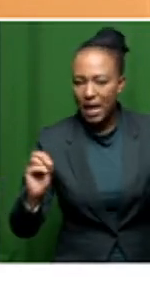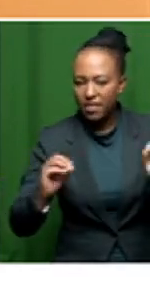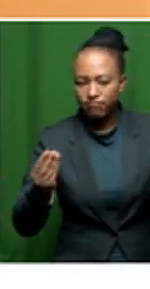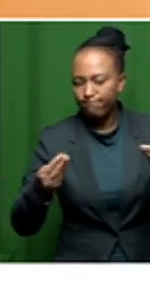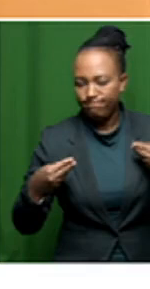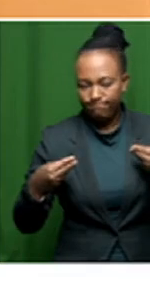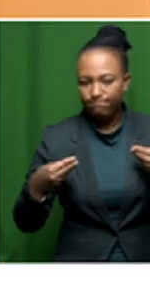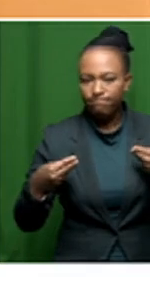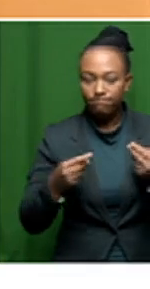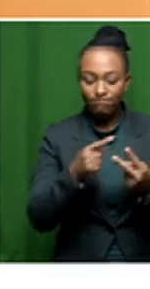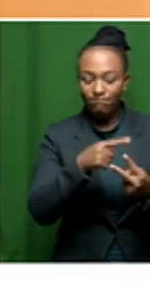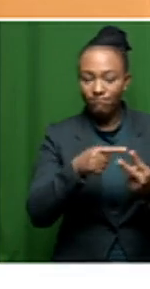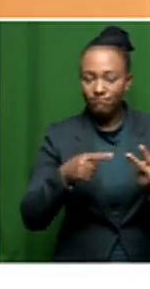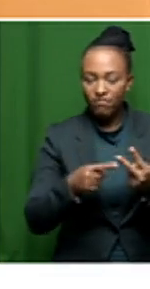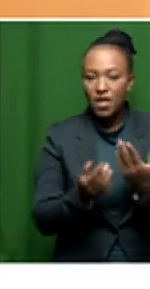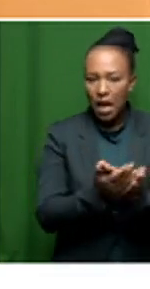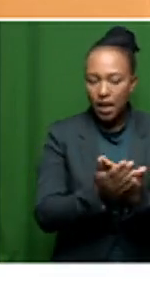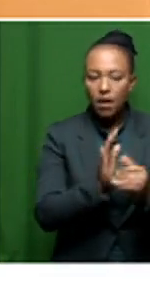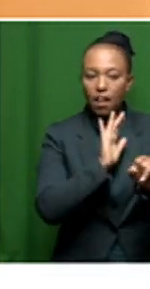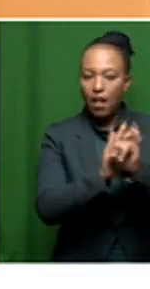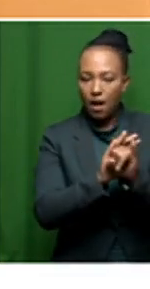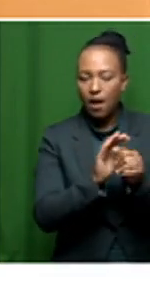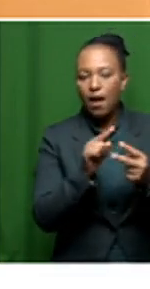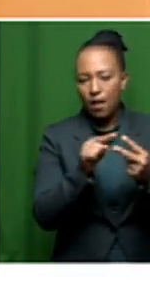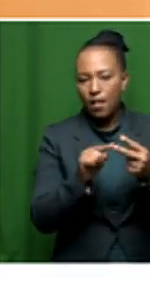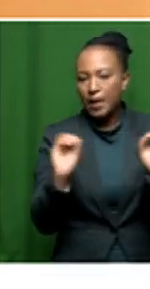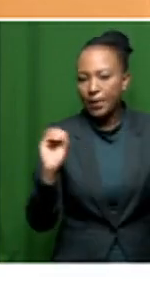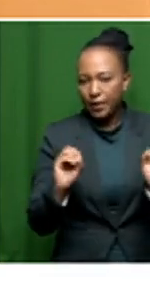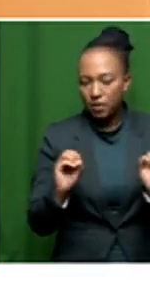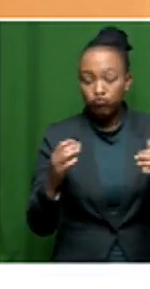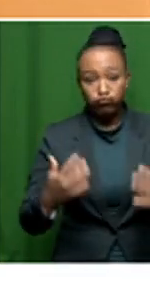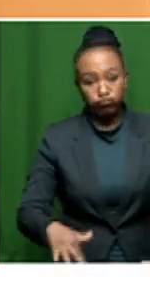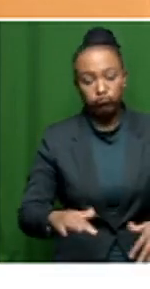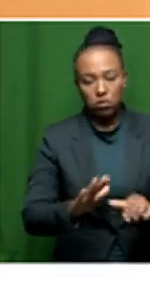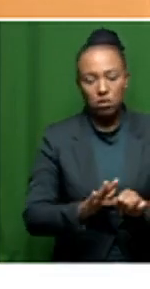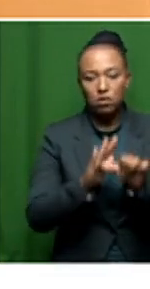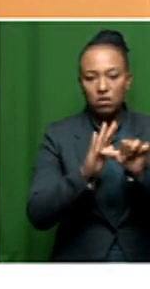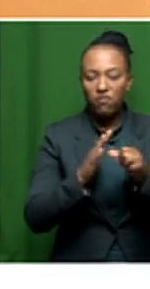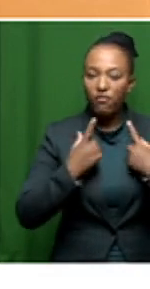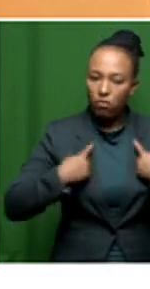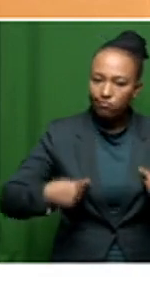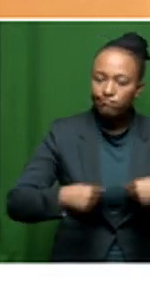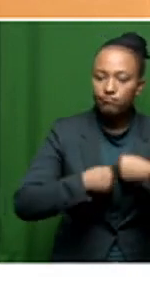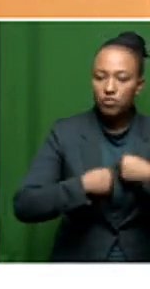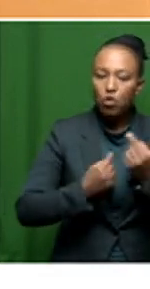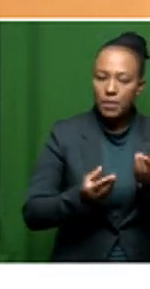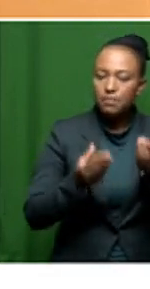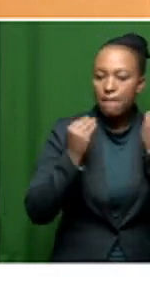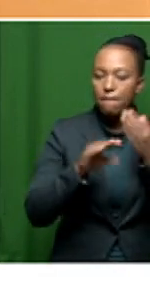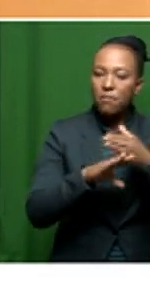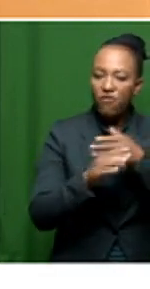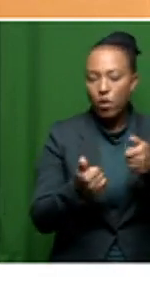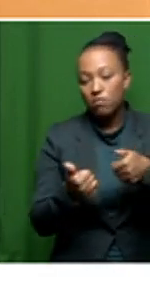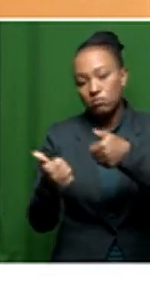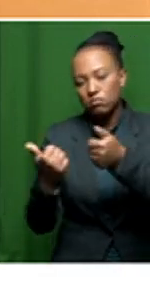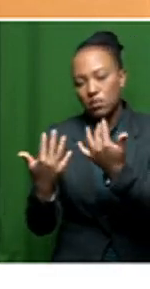those are the two things that I can point for now, that is very important for us to get it before we go back